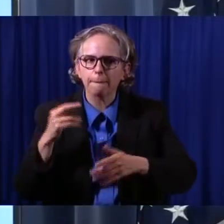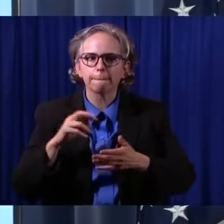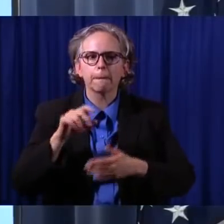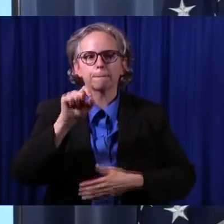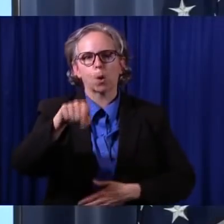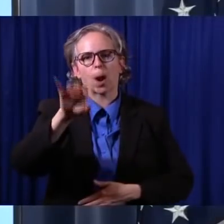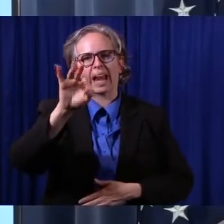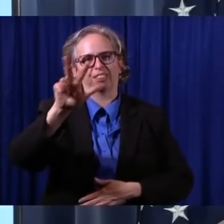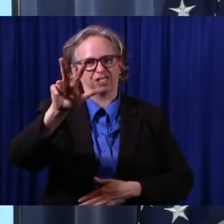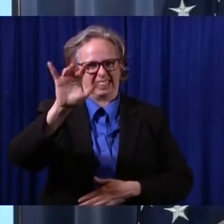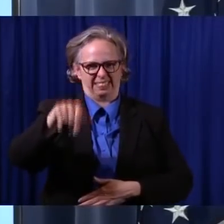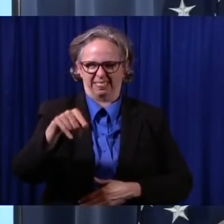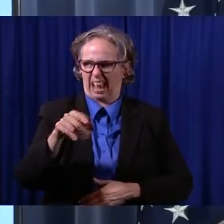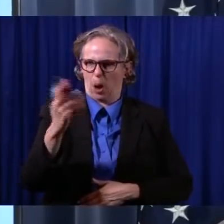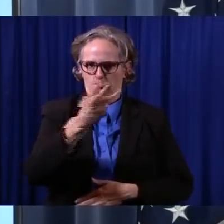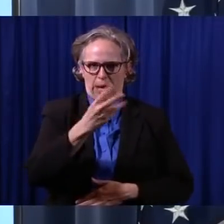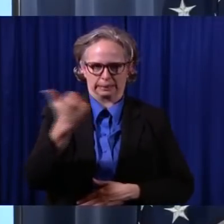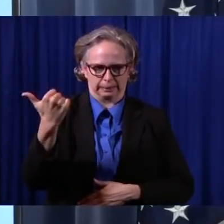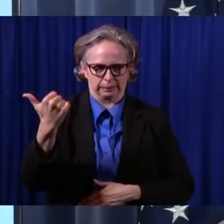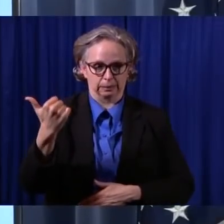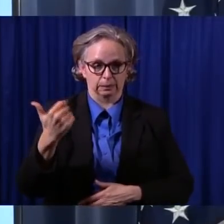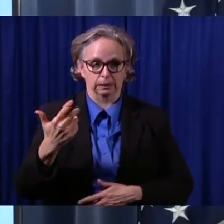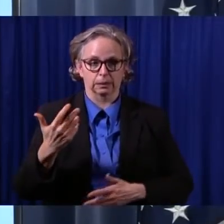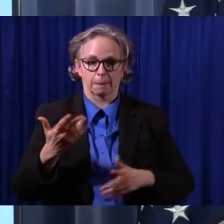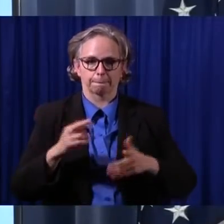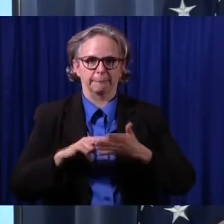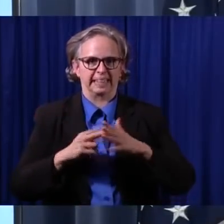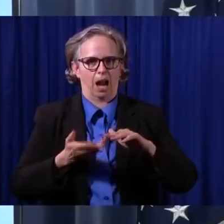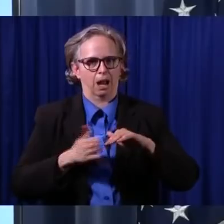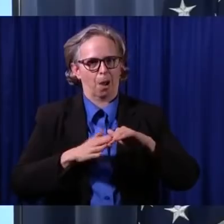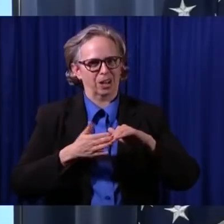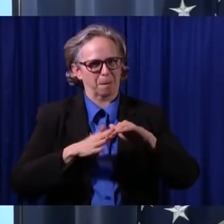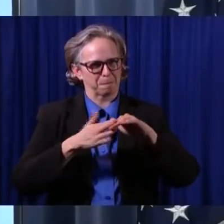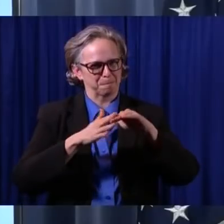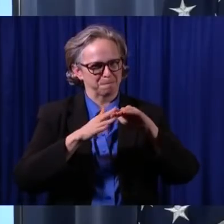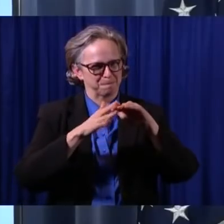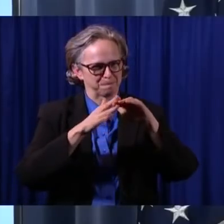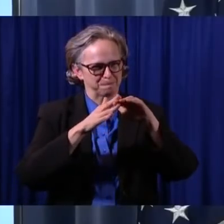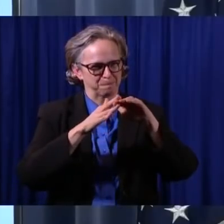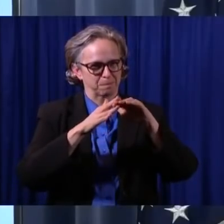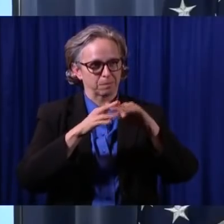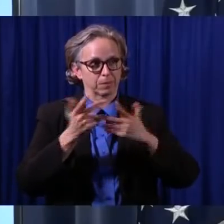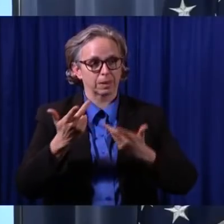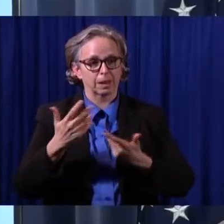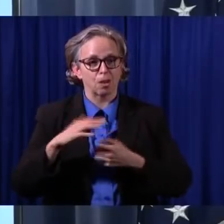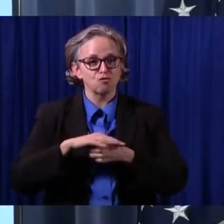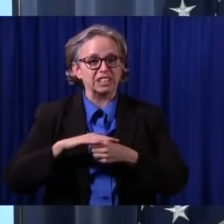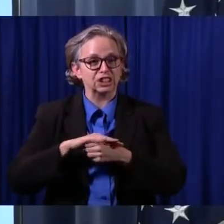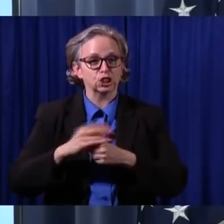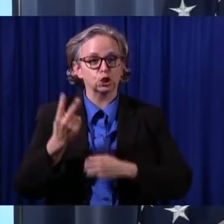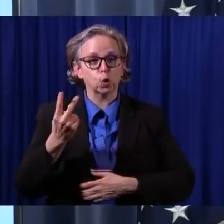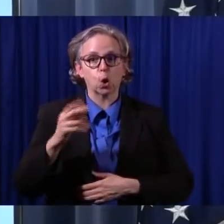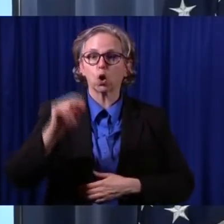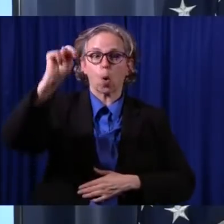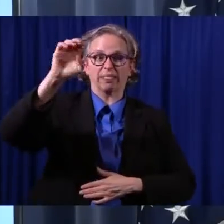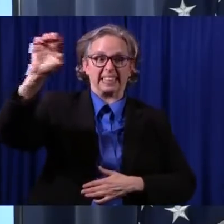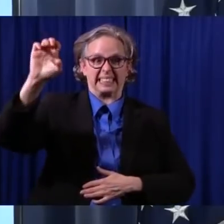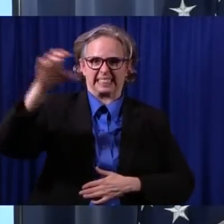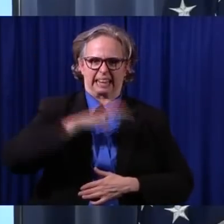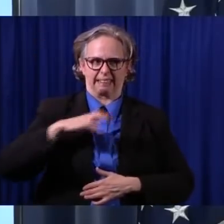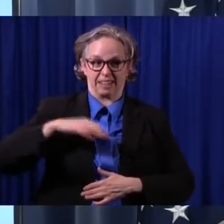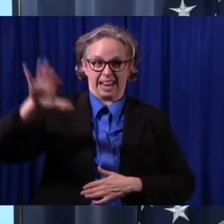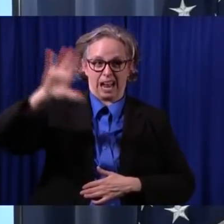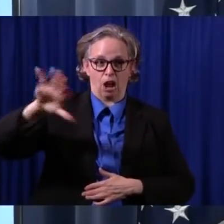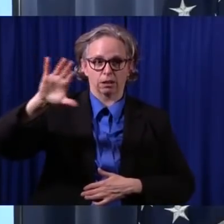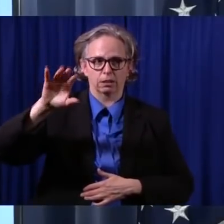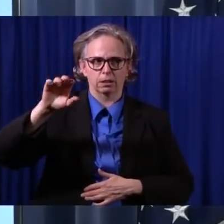0.93, trending upwards. Region 2, Northeast, including Cleveland, 0.88,